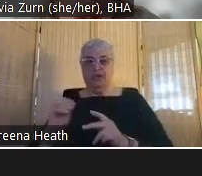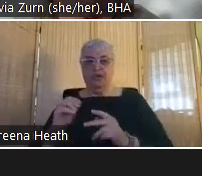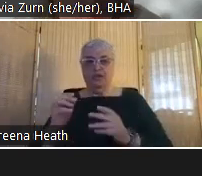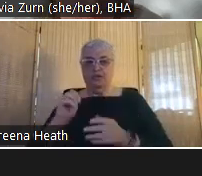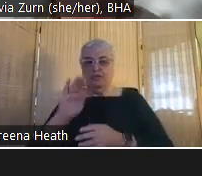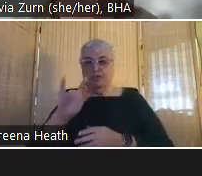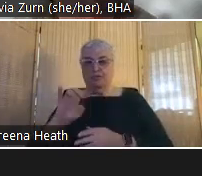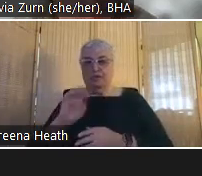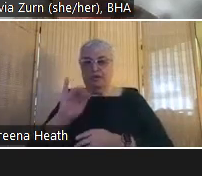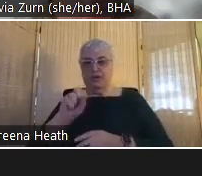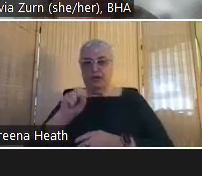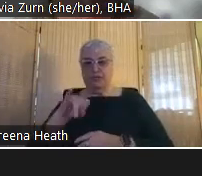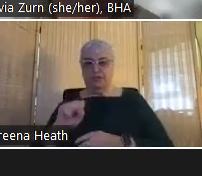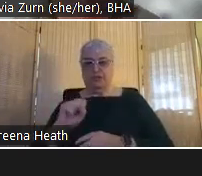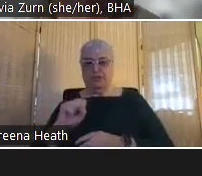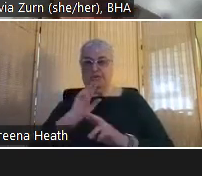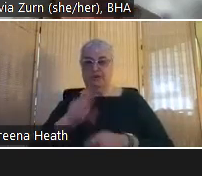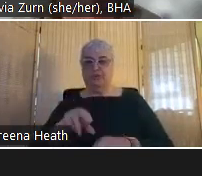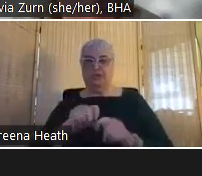crisis response team with IDD.